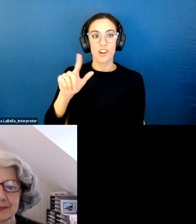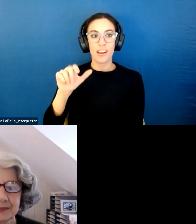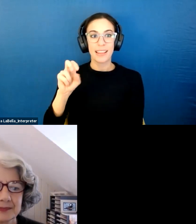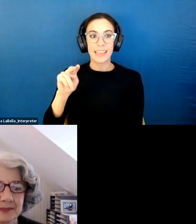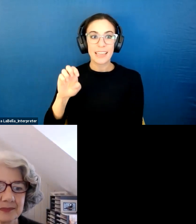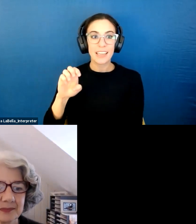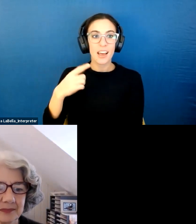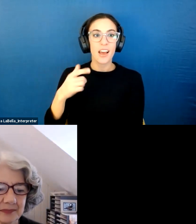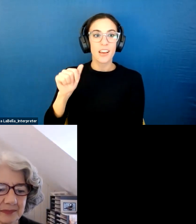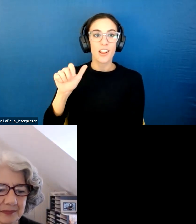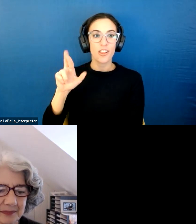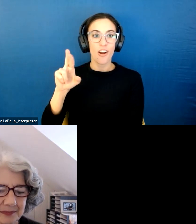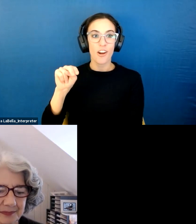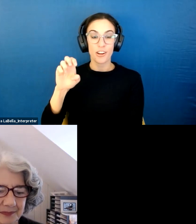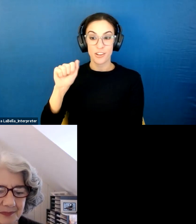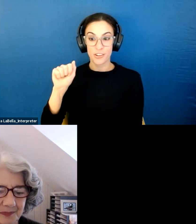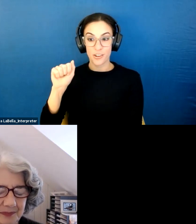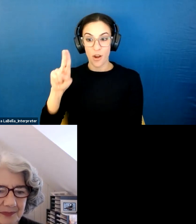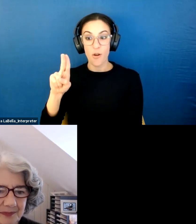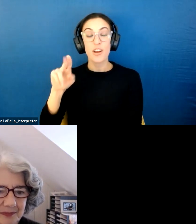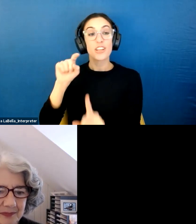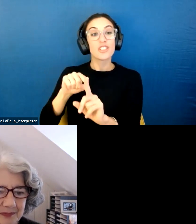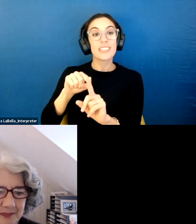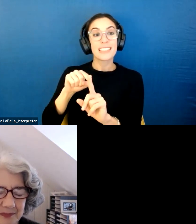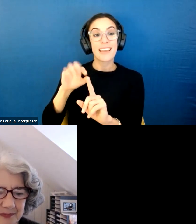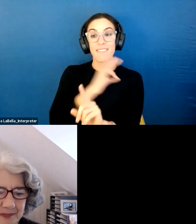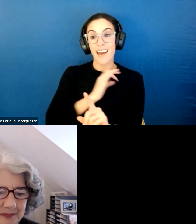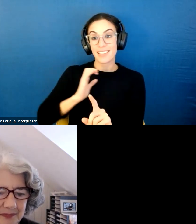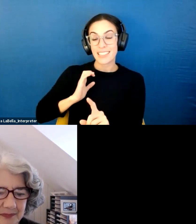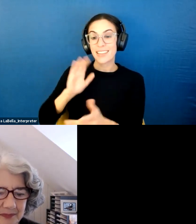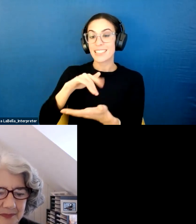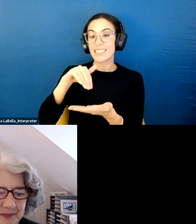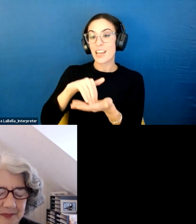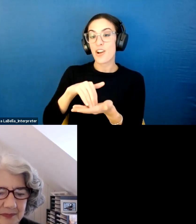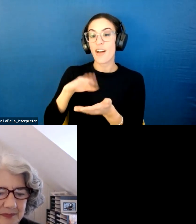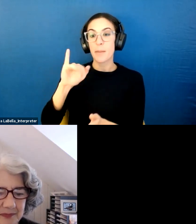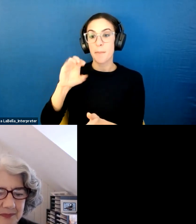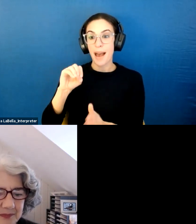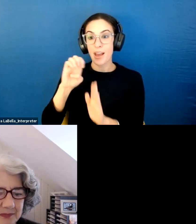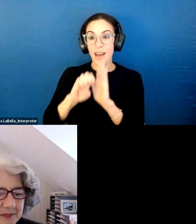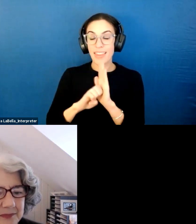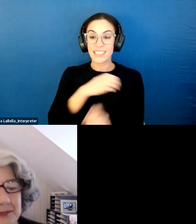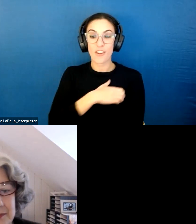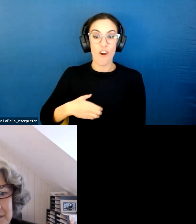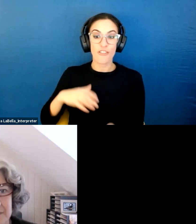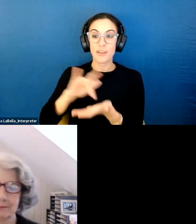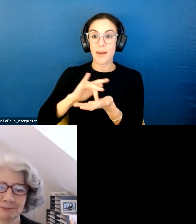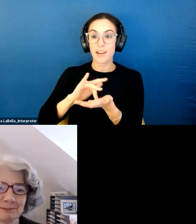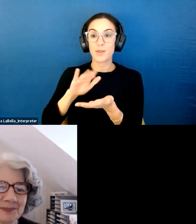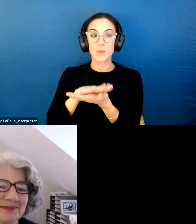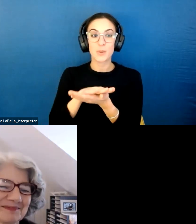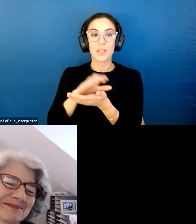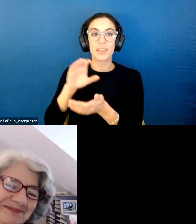She is faculty at the Center for Bioethics at Harvard Medical School, a wonderful, brilliant,